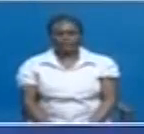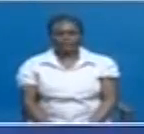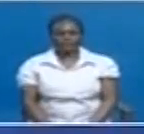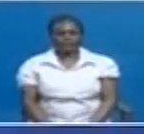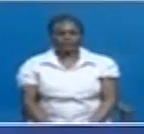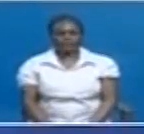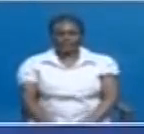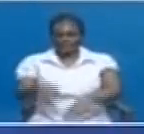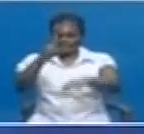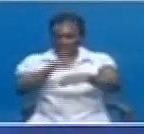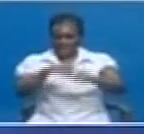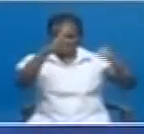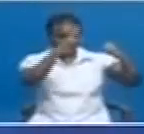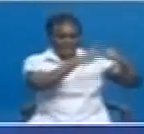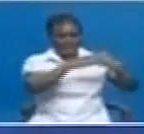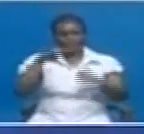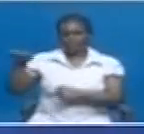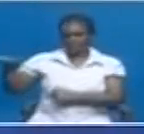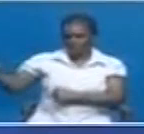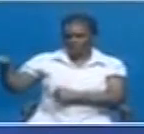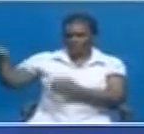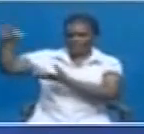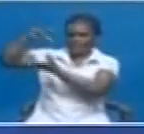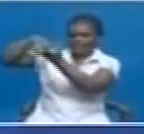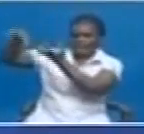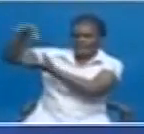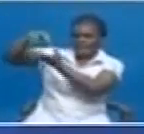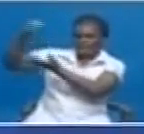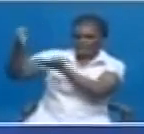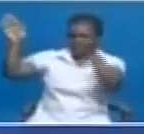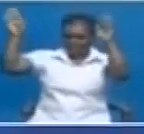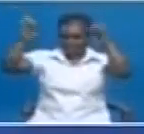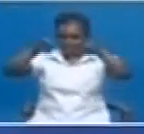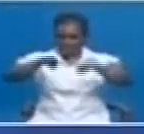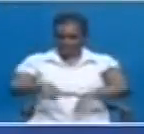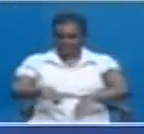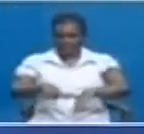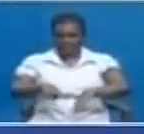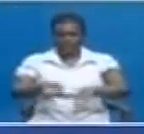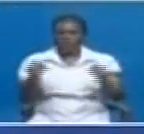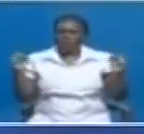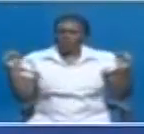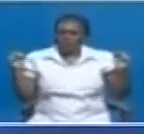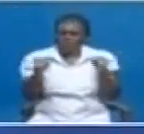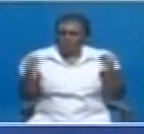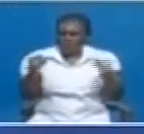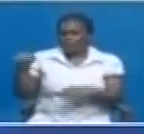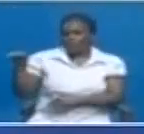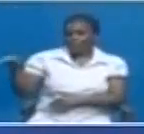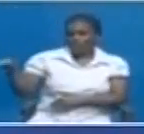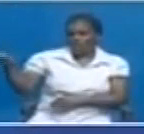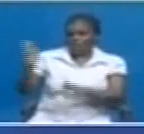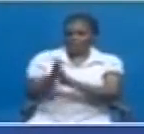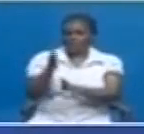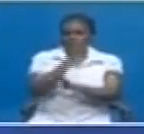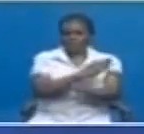It's about 9 a.m. The clouds hang from the Kerio Valleys. It gets very cold in the morning before